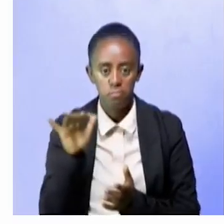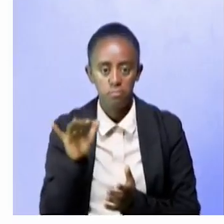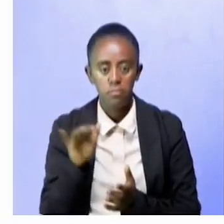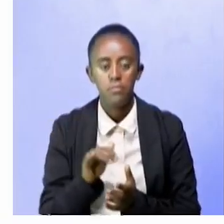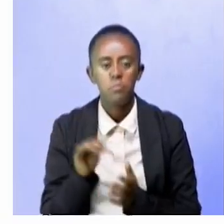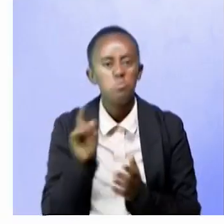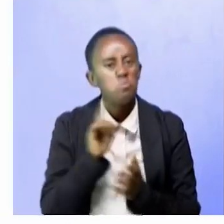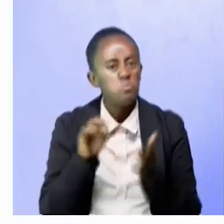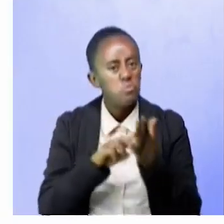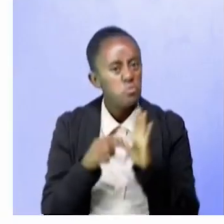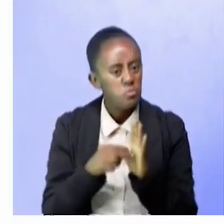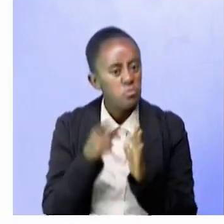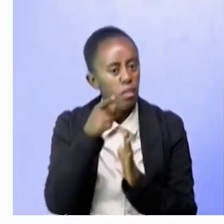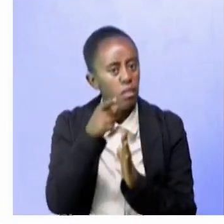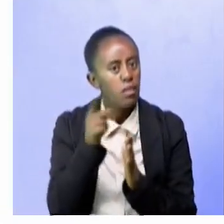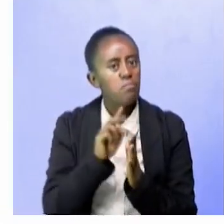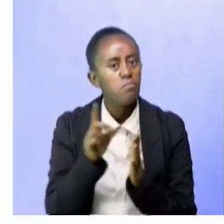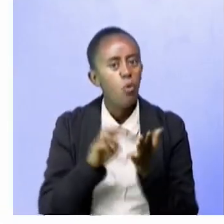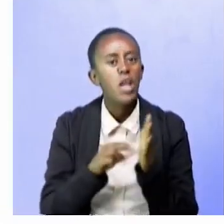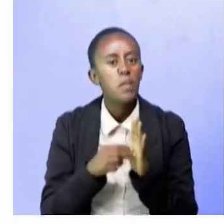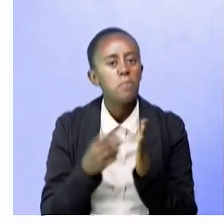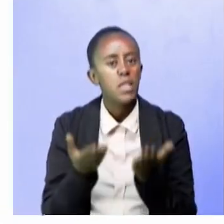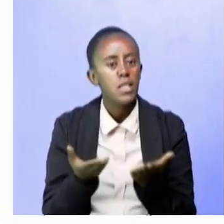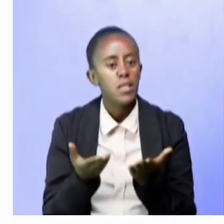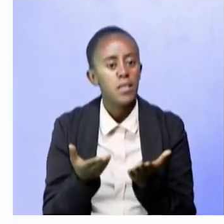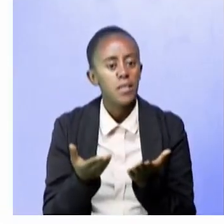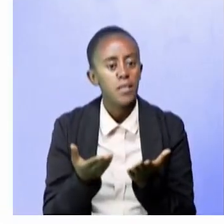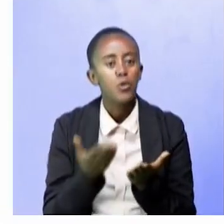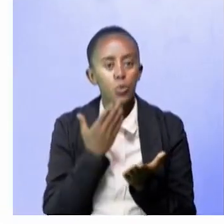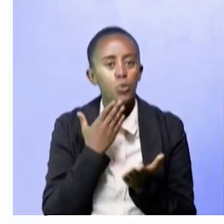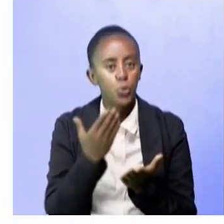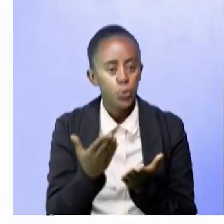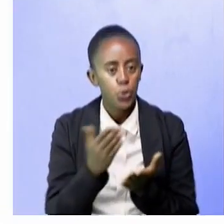What do you mean by that? Revolutionary. Good.